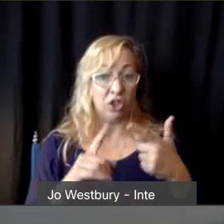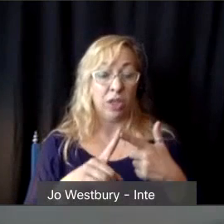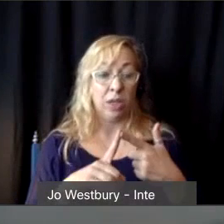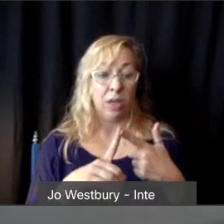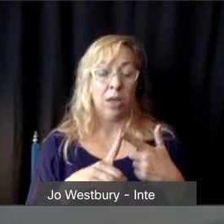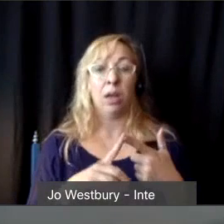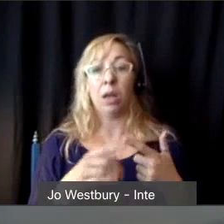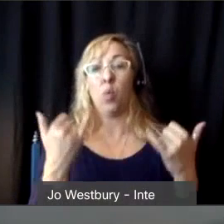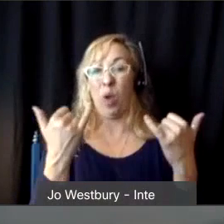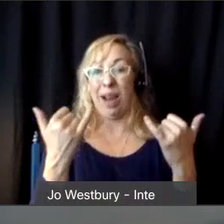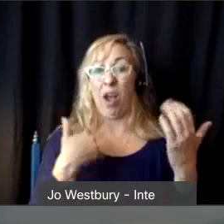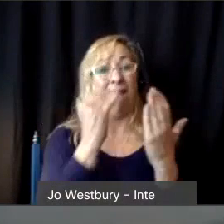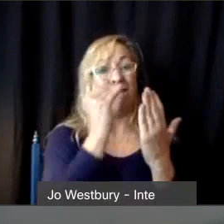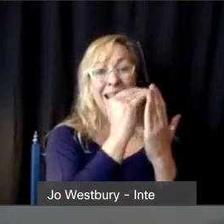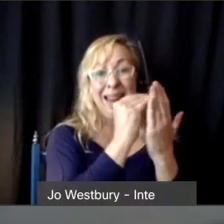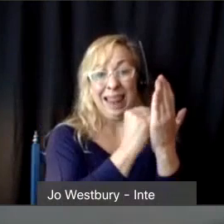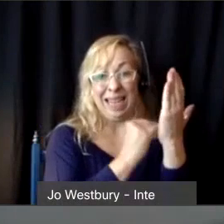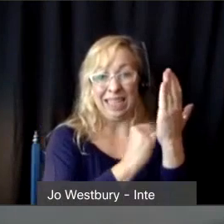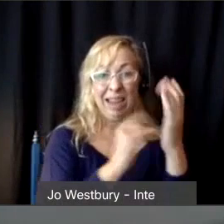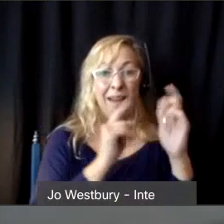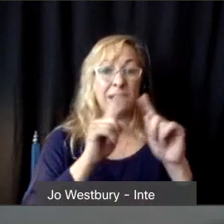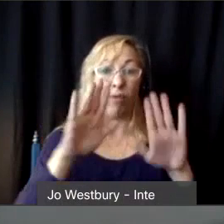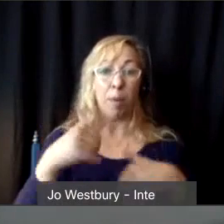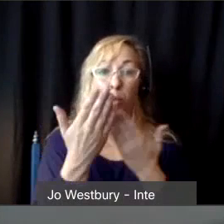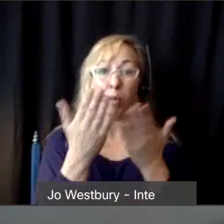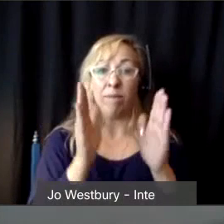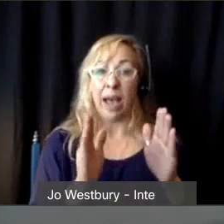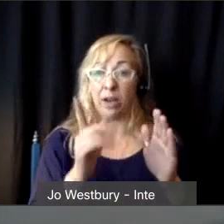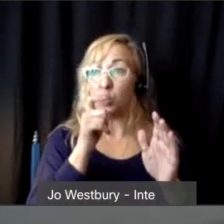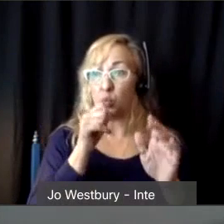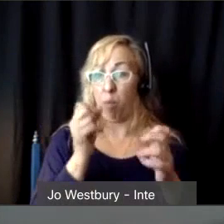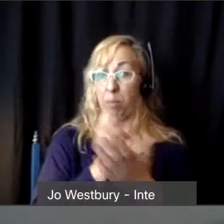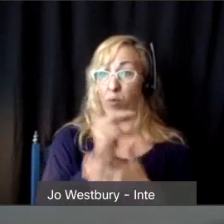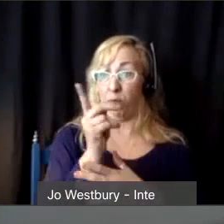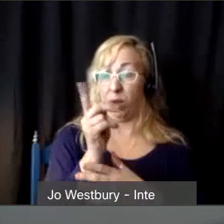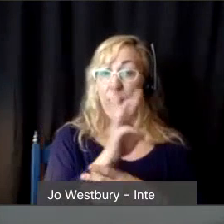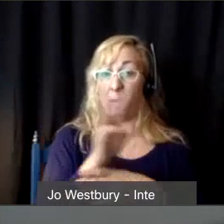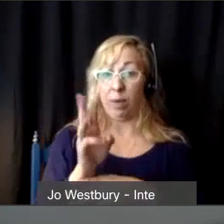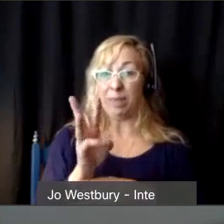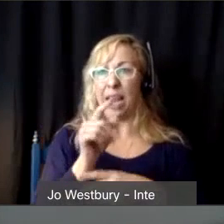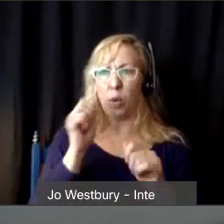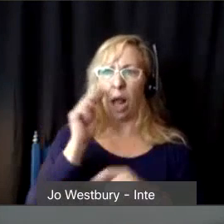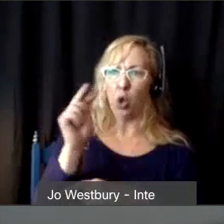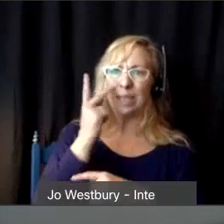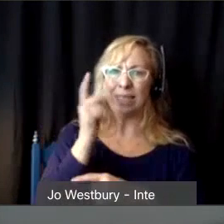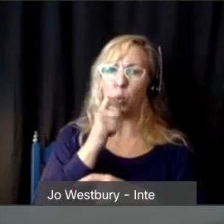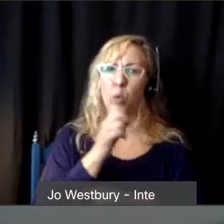list of all of our providers on our website, and I'm going to put it in the chat box.